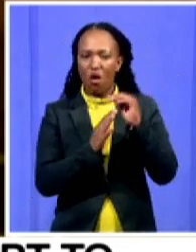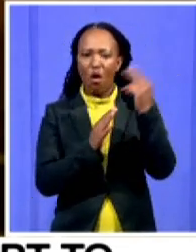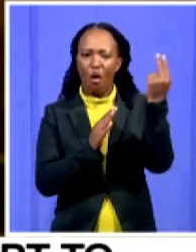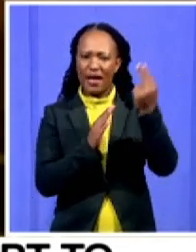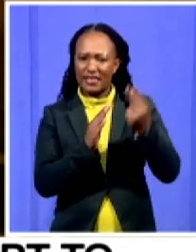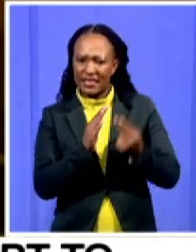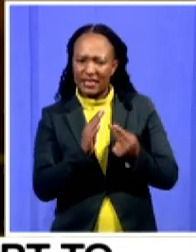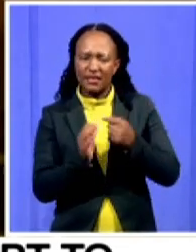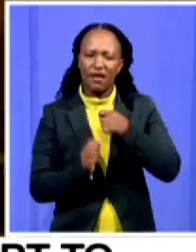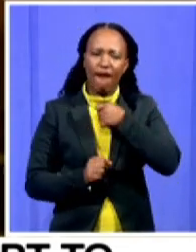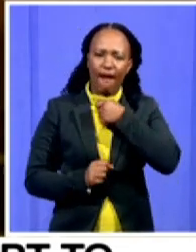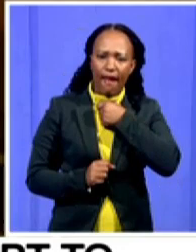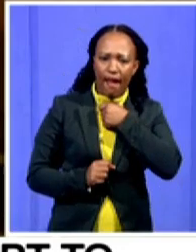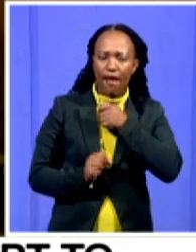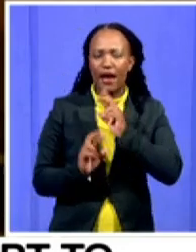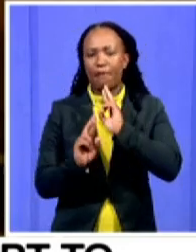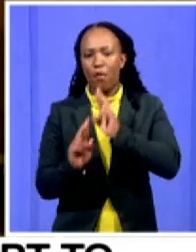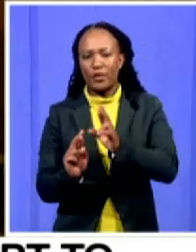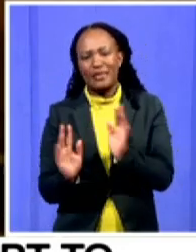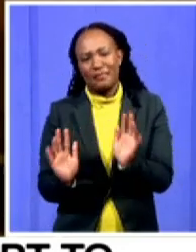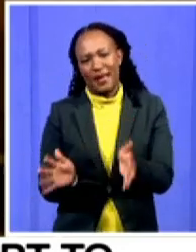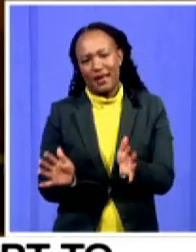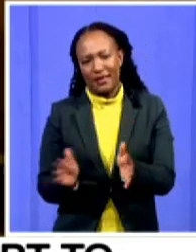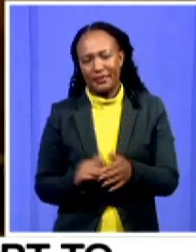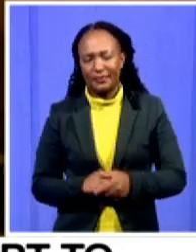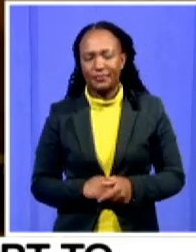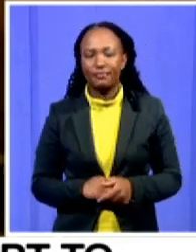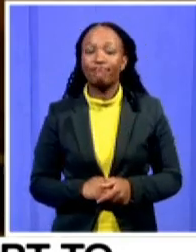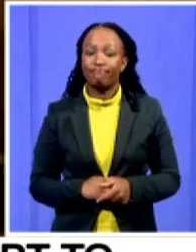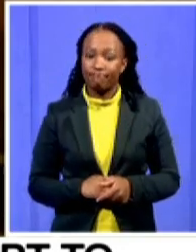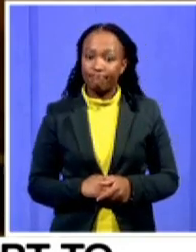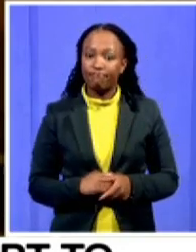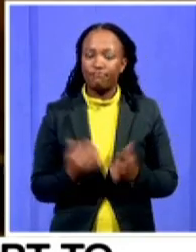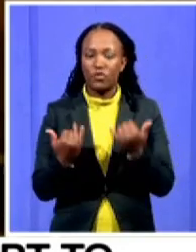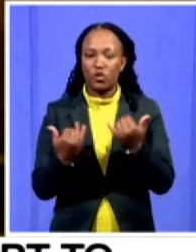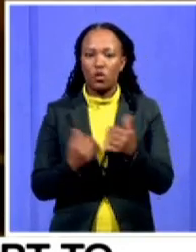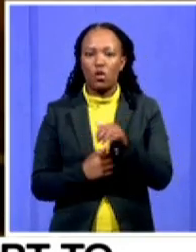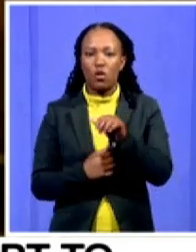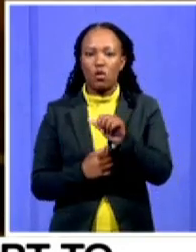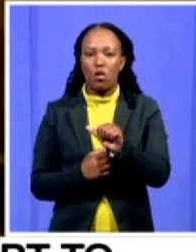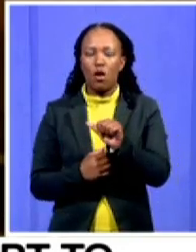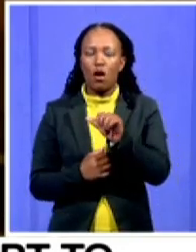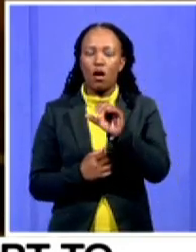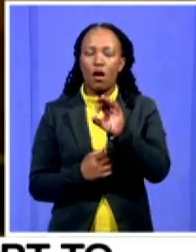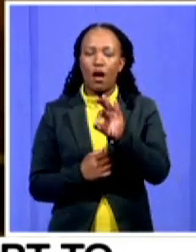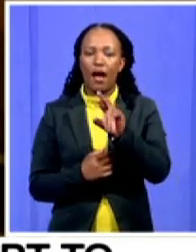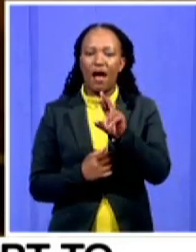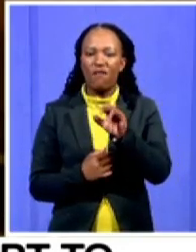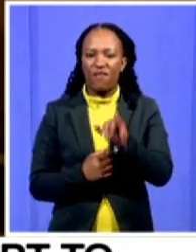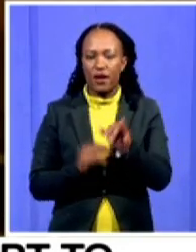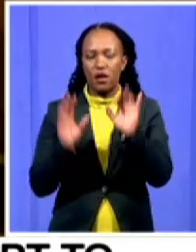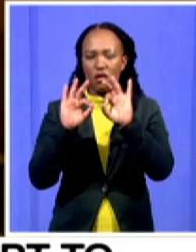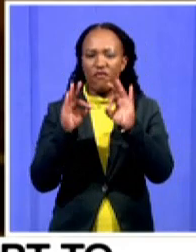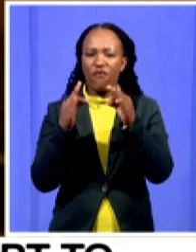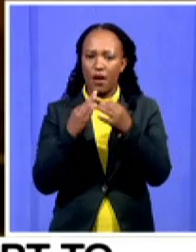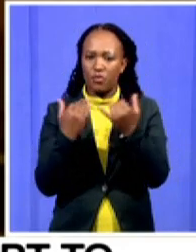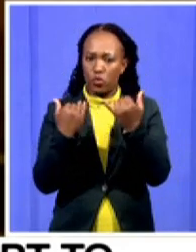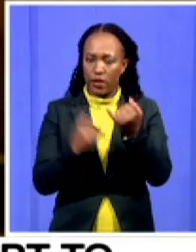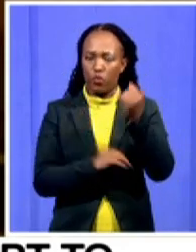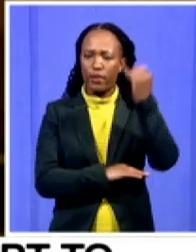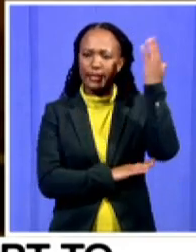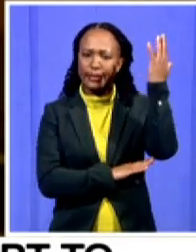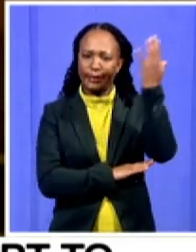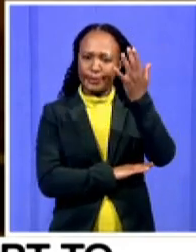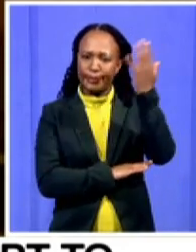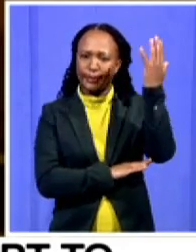journalistic purposes. So we will see the AfriForum arguing their case, where they even saying that